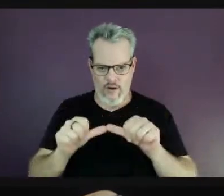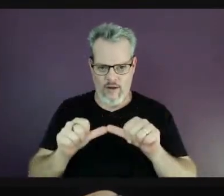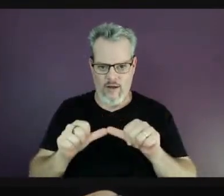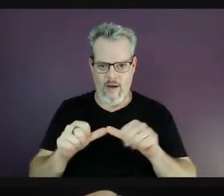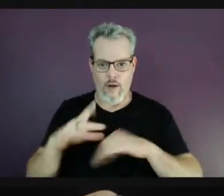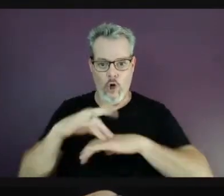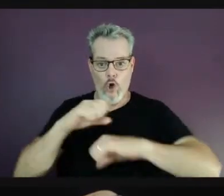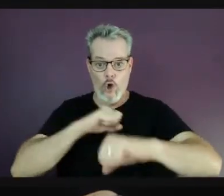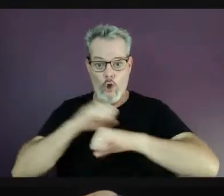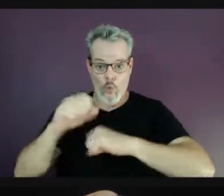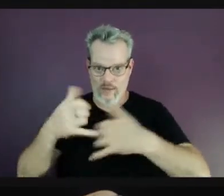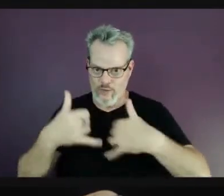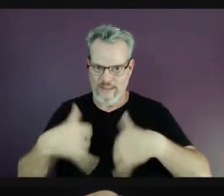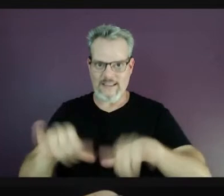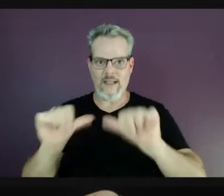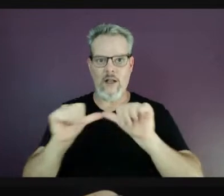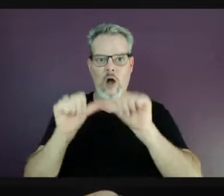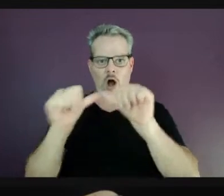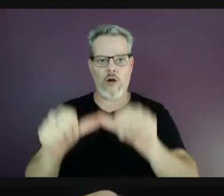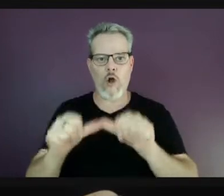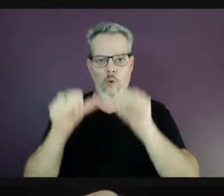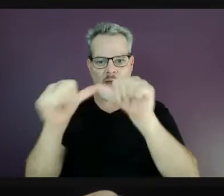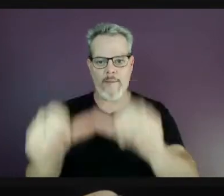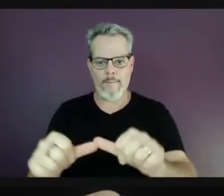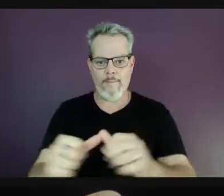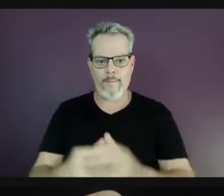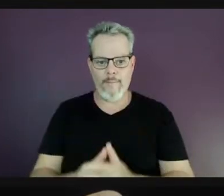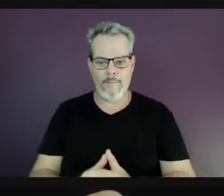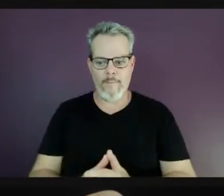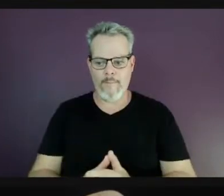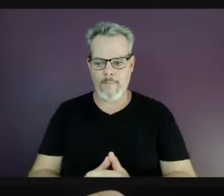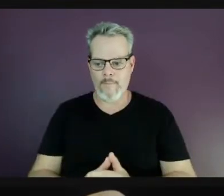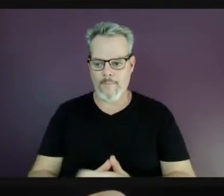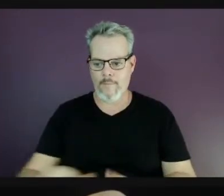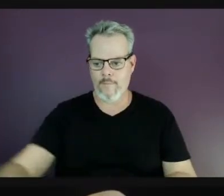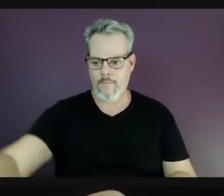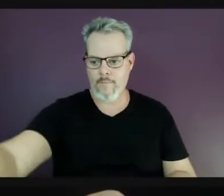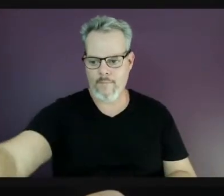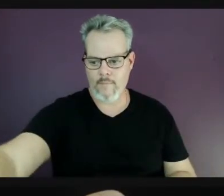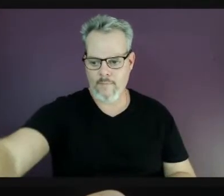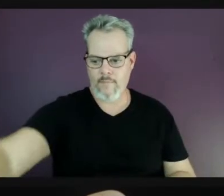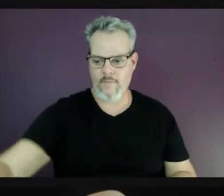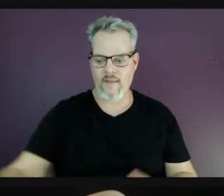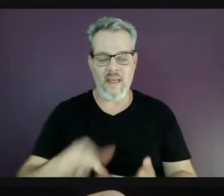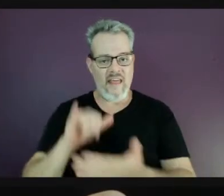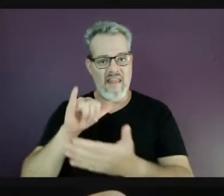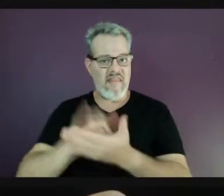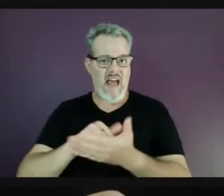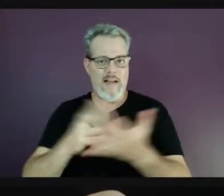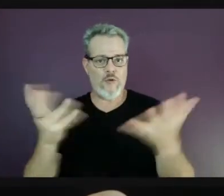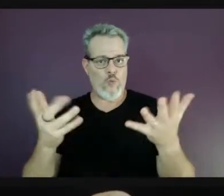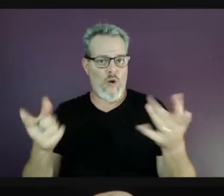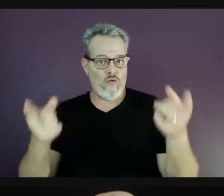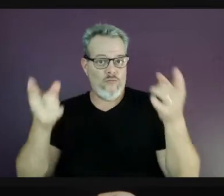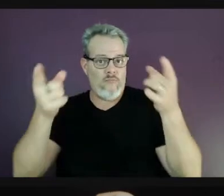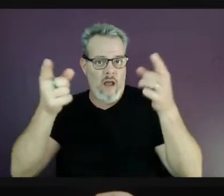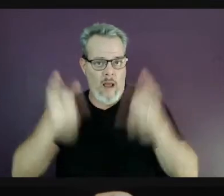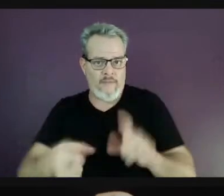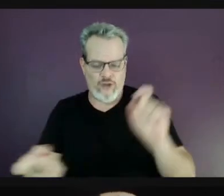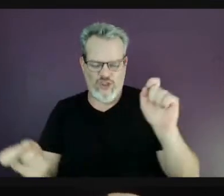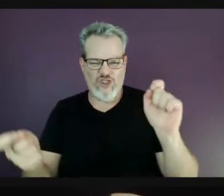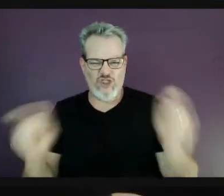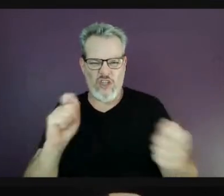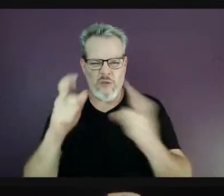earthquakes were still ongoing there. So that's what really changed the wording